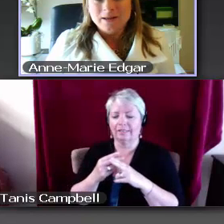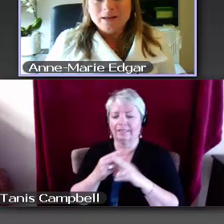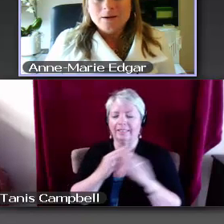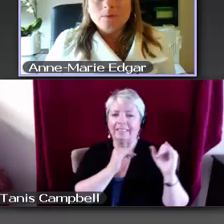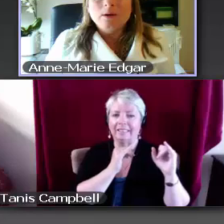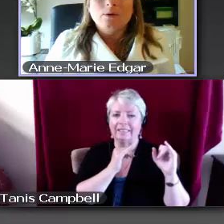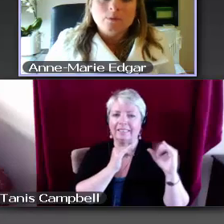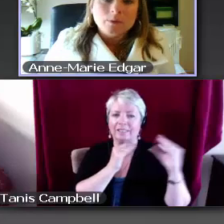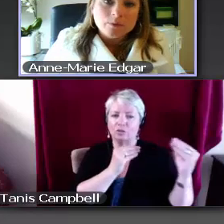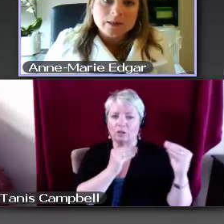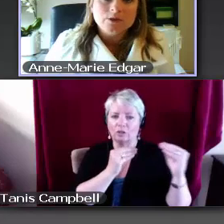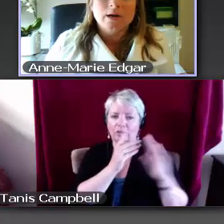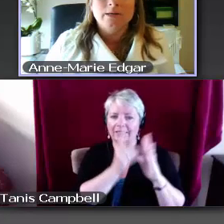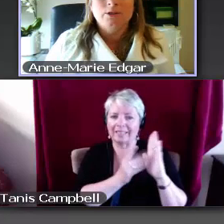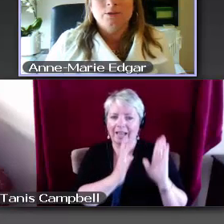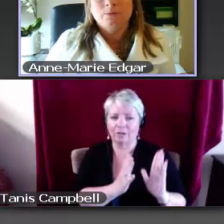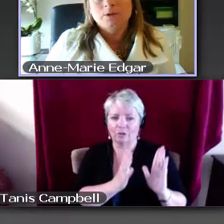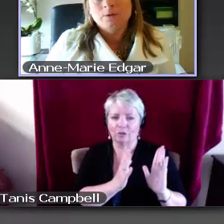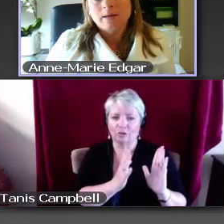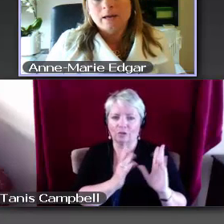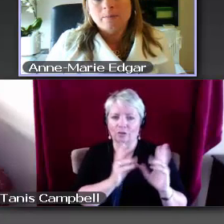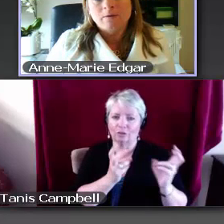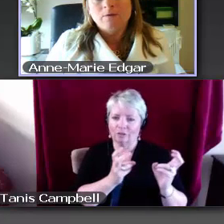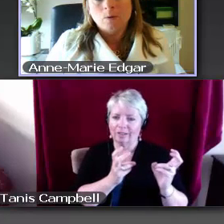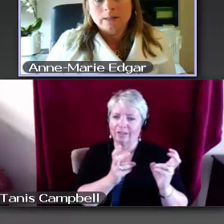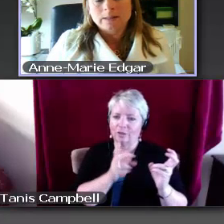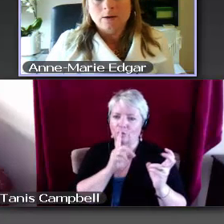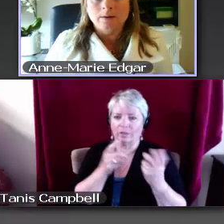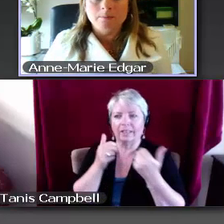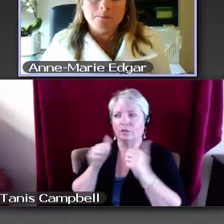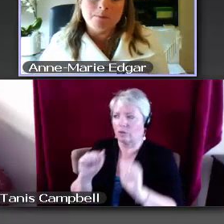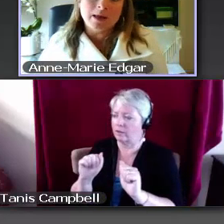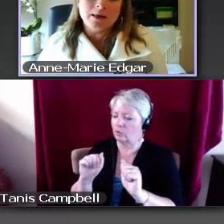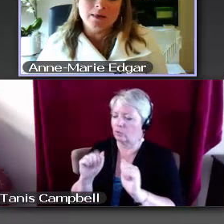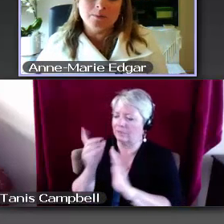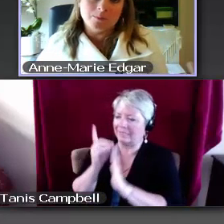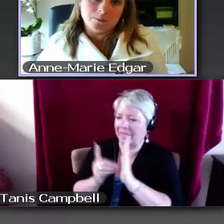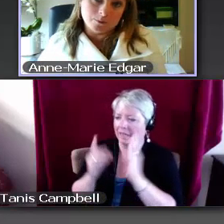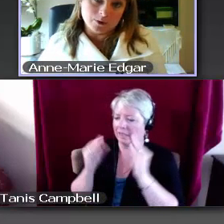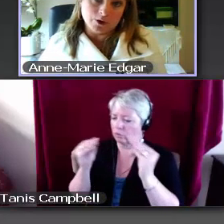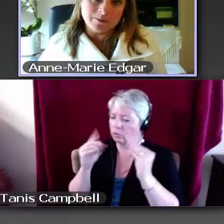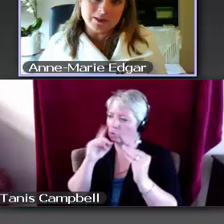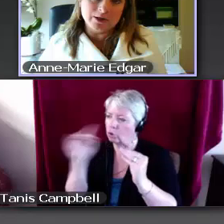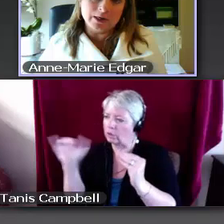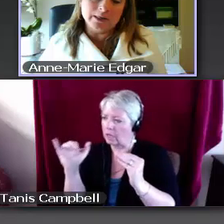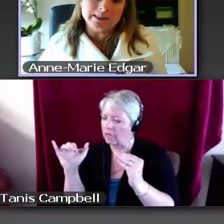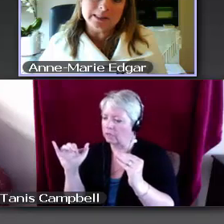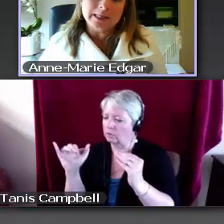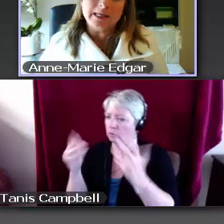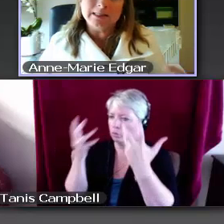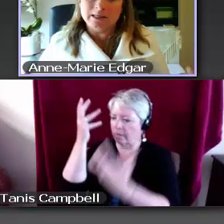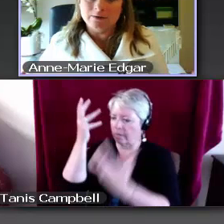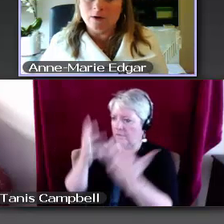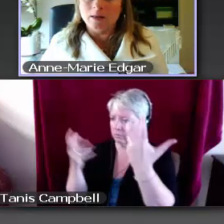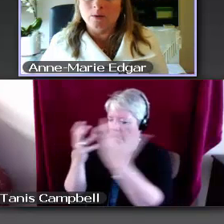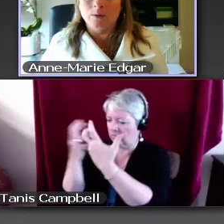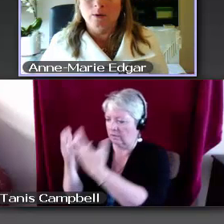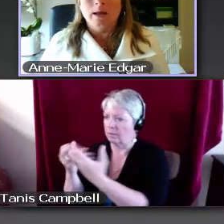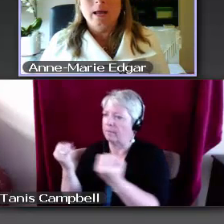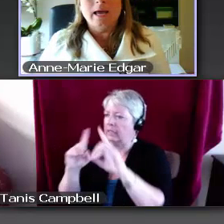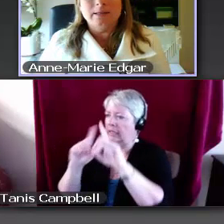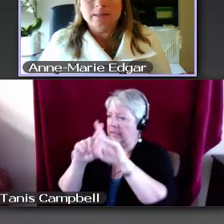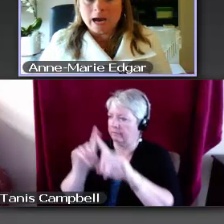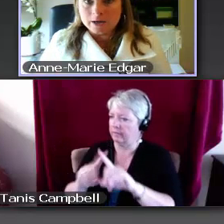So, we've really tried to make that a big focus on making the learning materials easy to